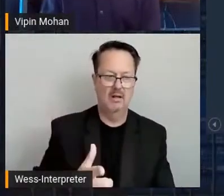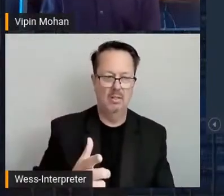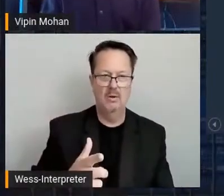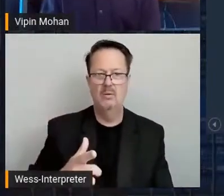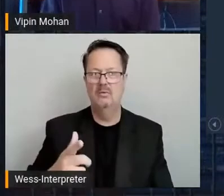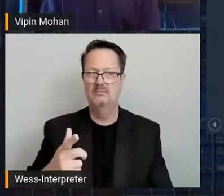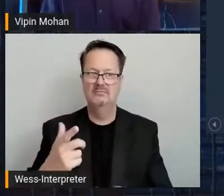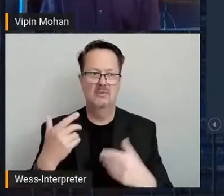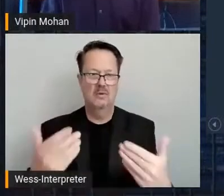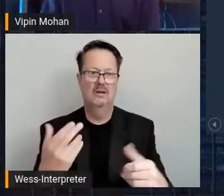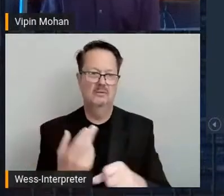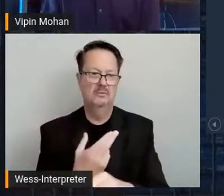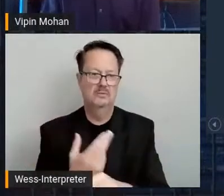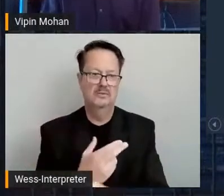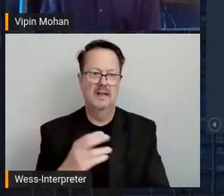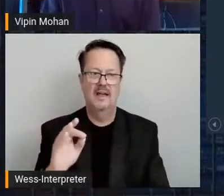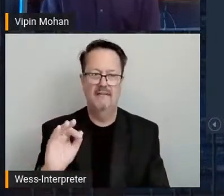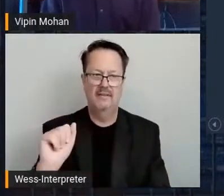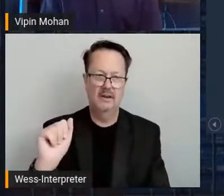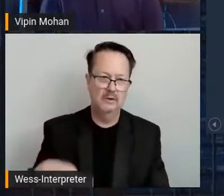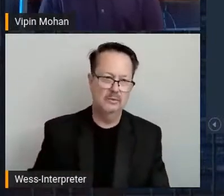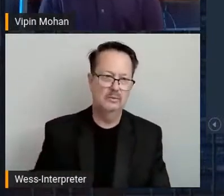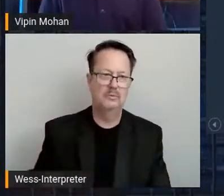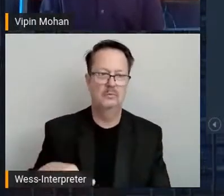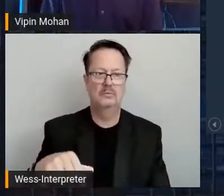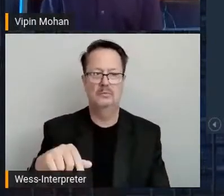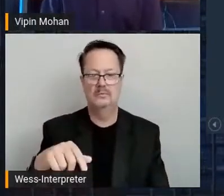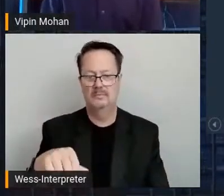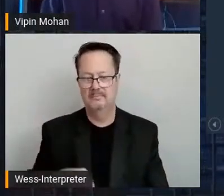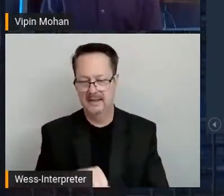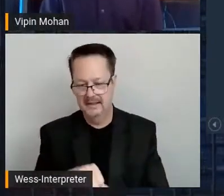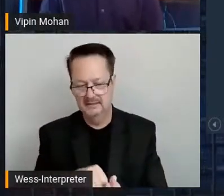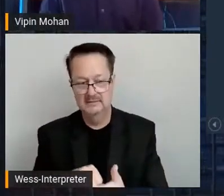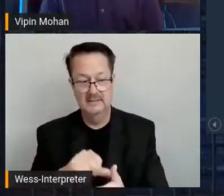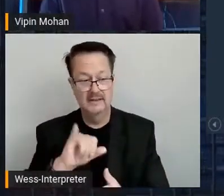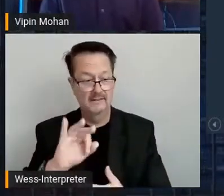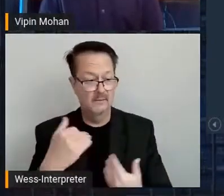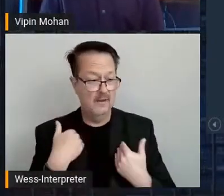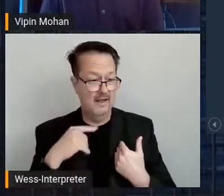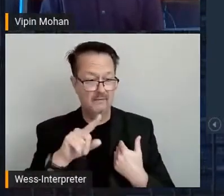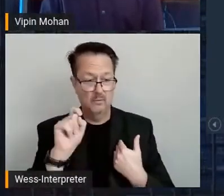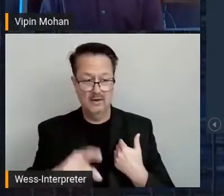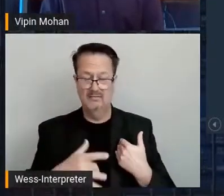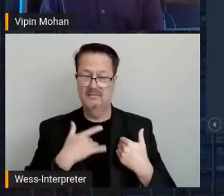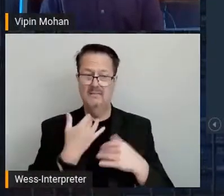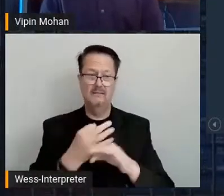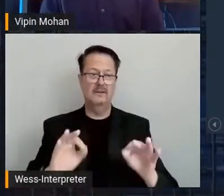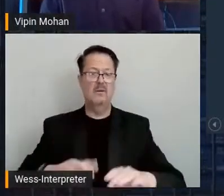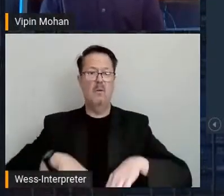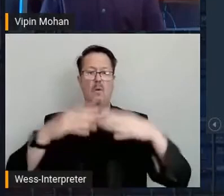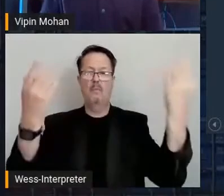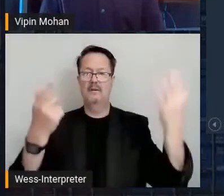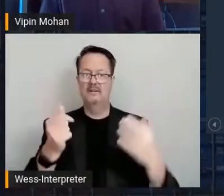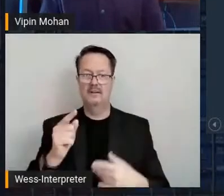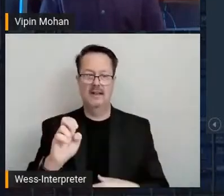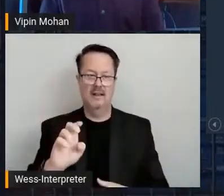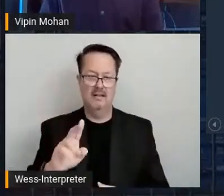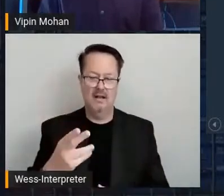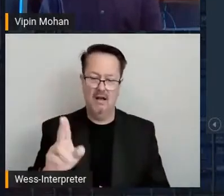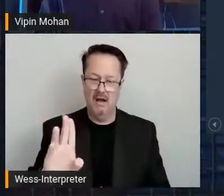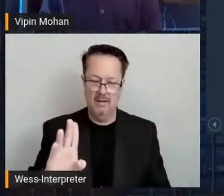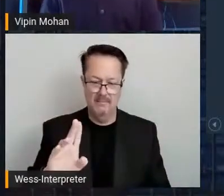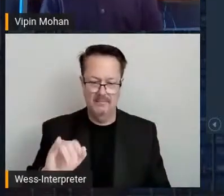it. There's an FAQ page. So if you have any requests, like feel free to open a GitHub issue. Let's say you want like more